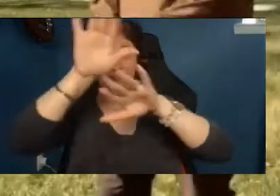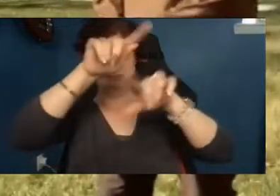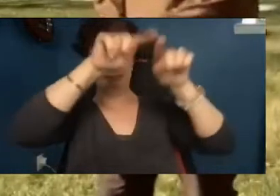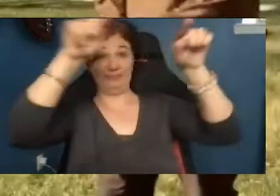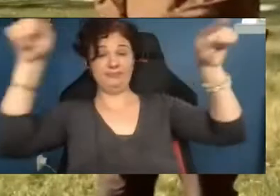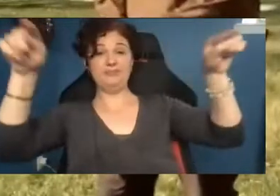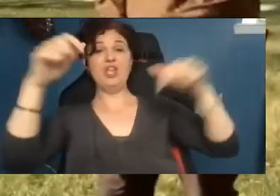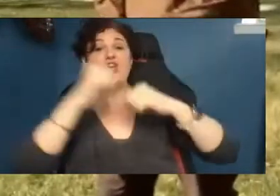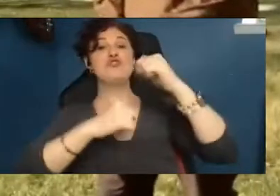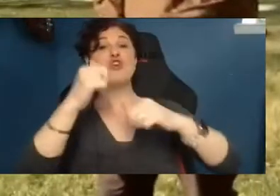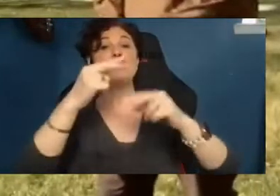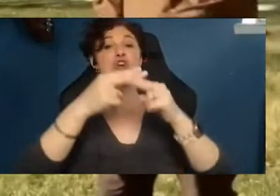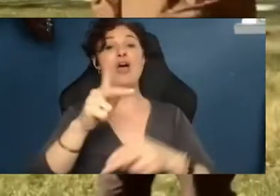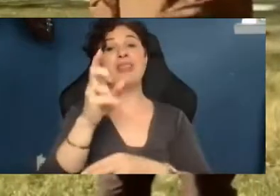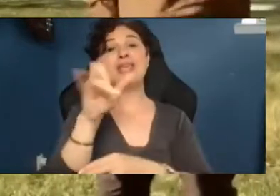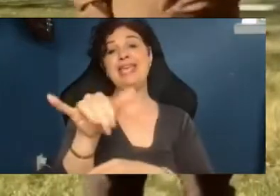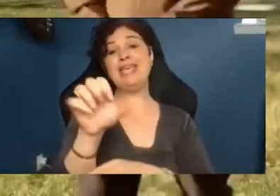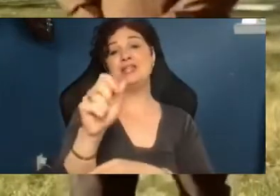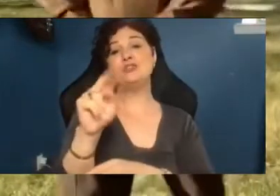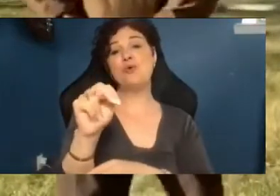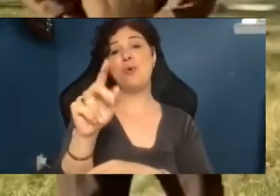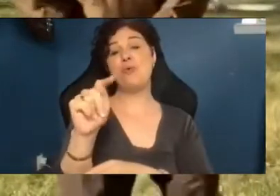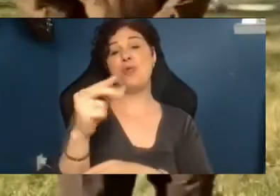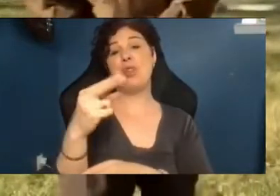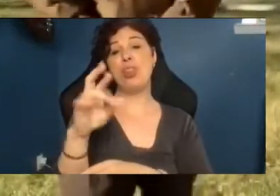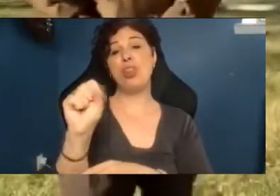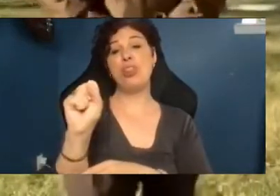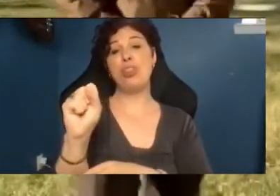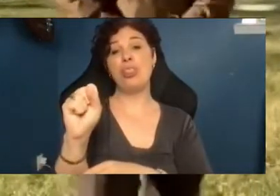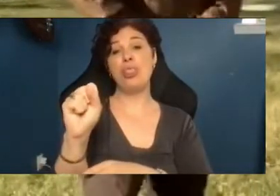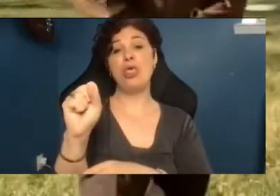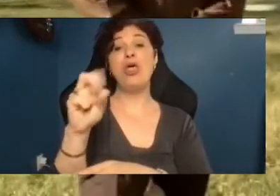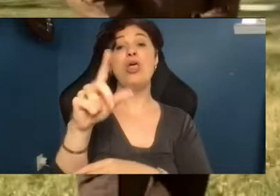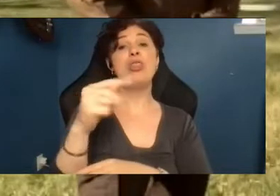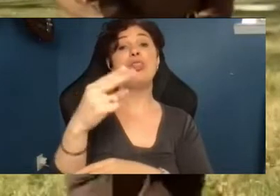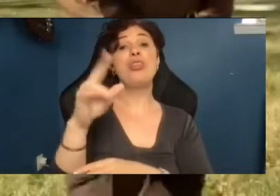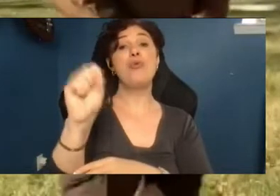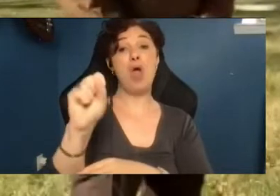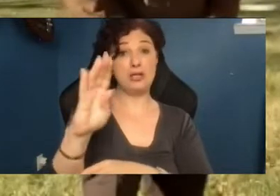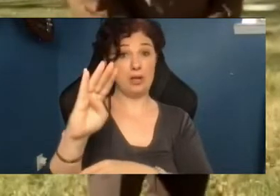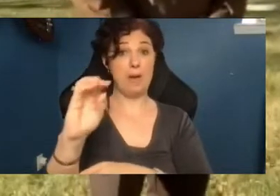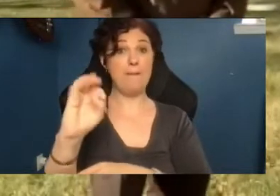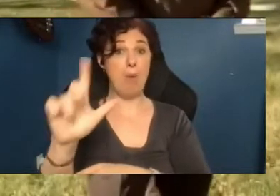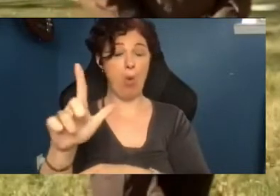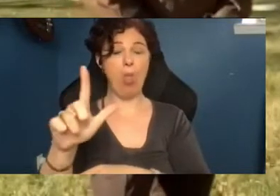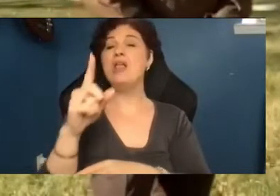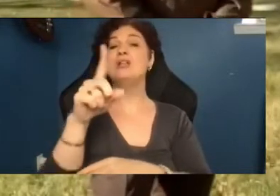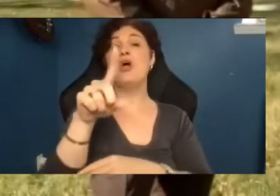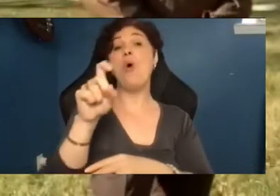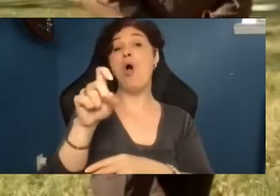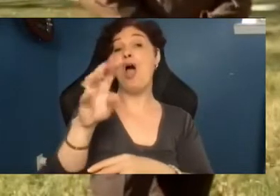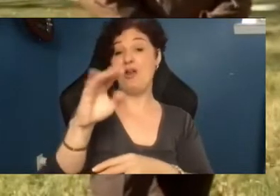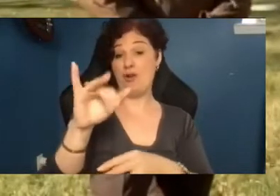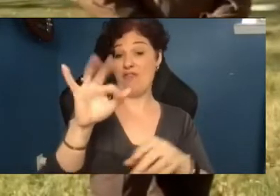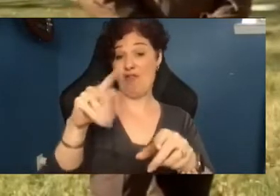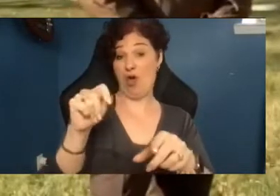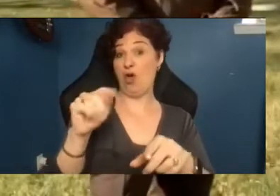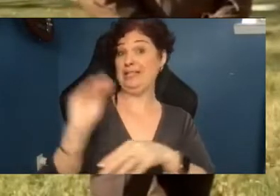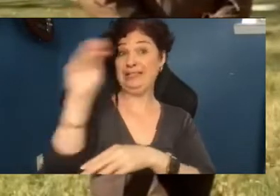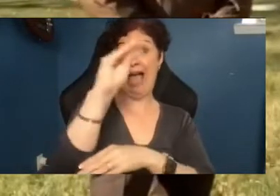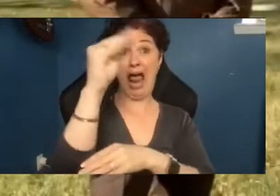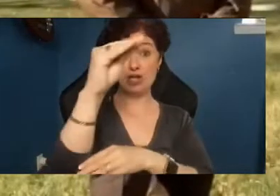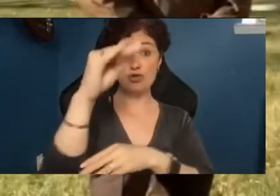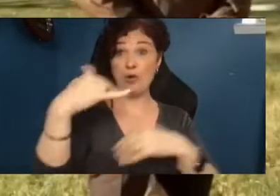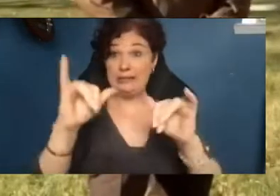geologic structure called the Keystone Thrust Fault. So the Keystone Thrust Fault is a 100 million year old fault. So when dinosaurs are still running